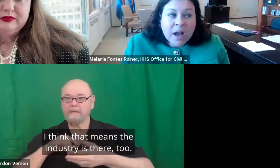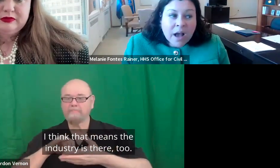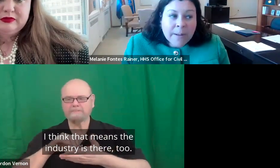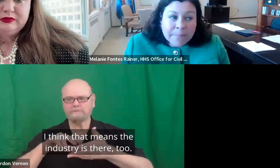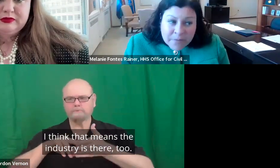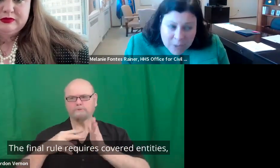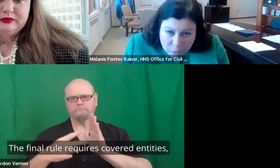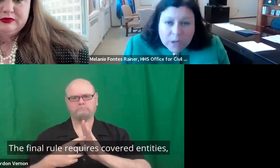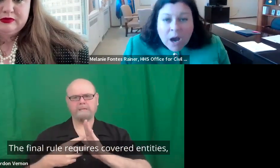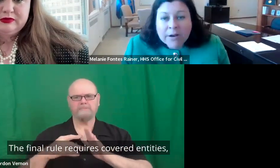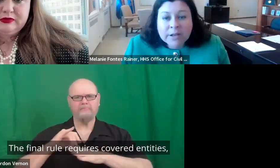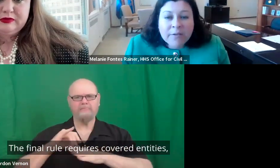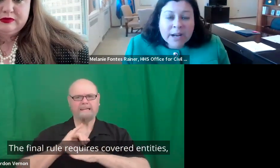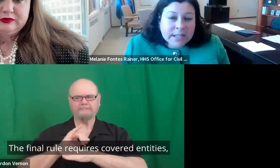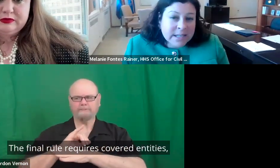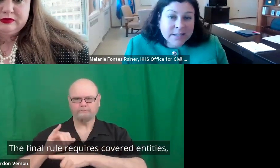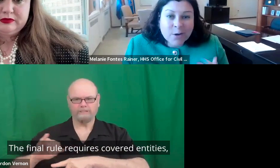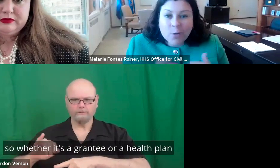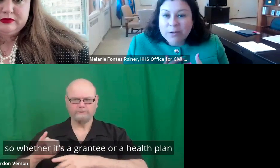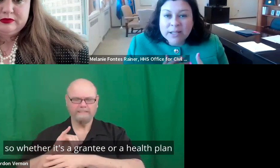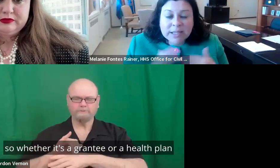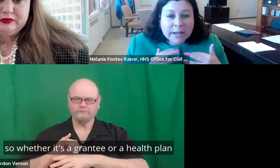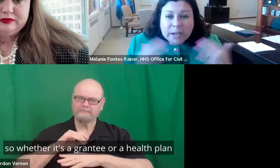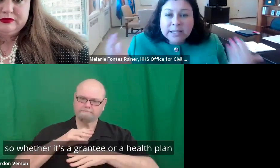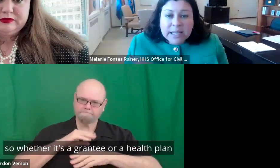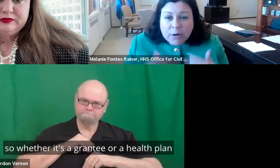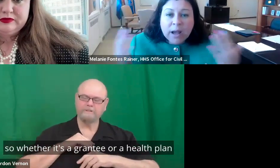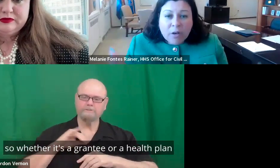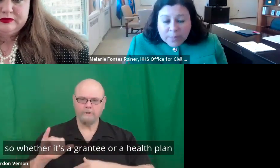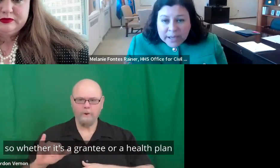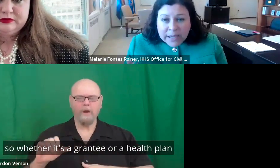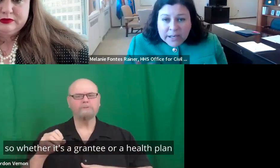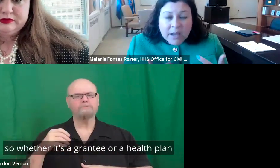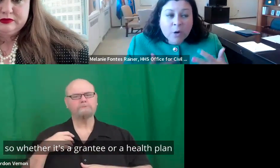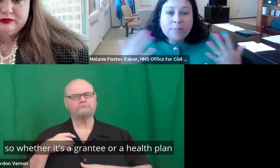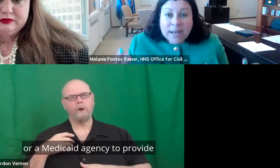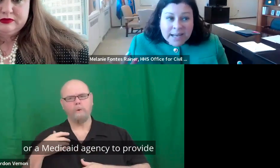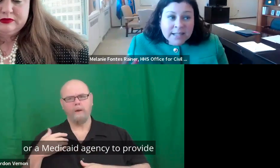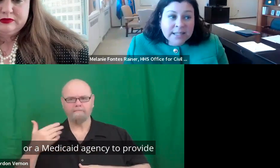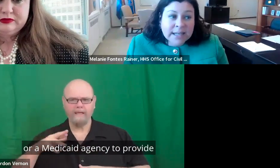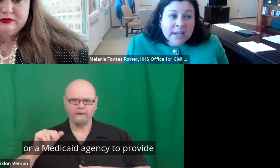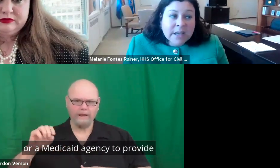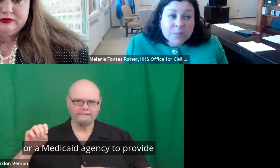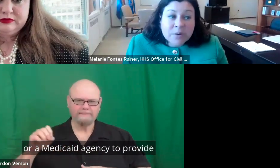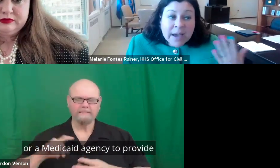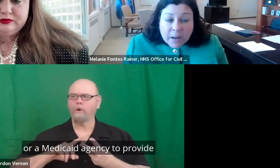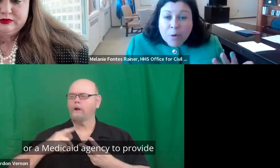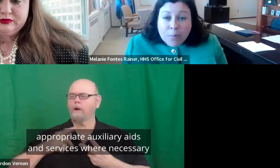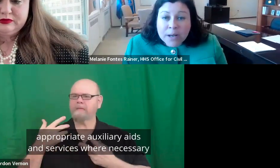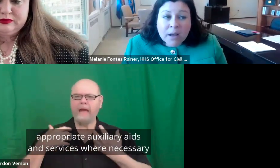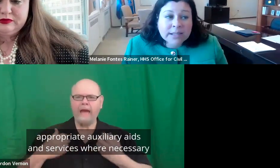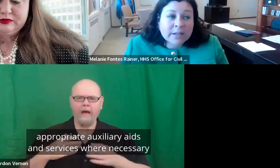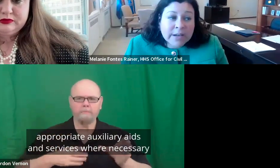too. The final rule requires covered entities, so whether it's a grantee or a health plan or a Medicaid agency, to